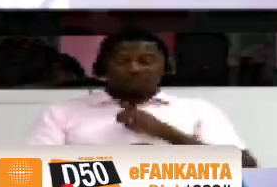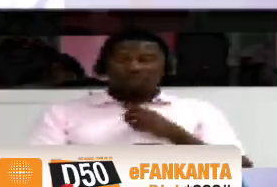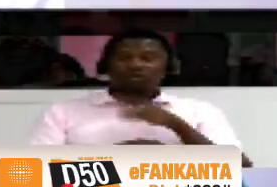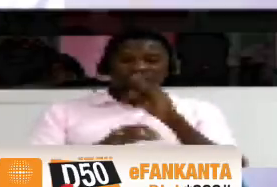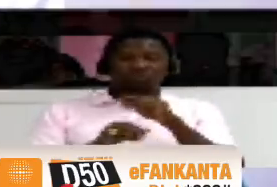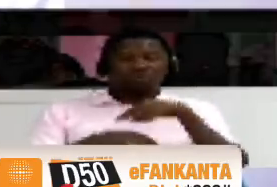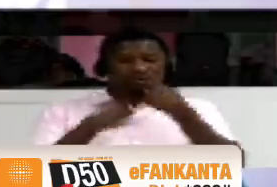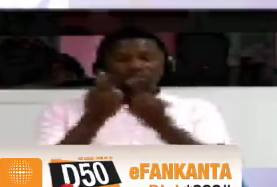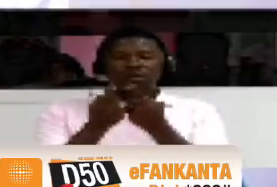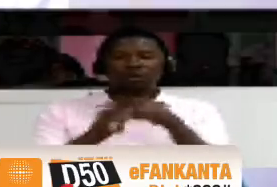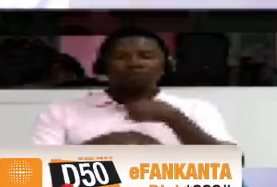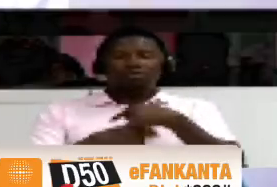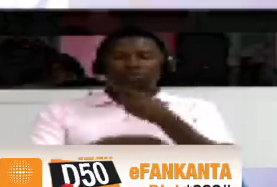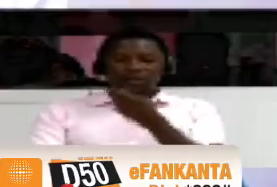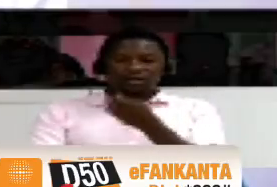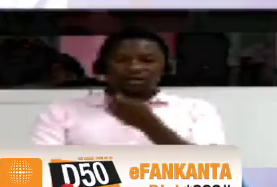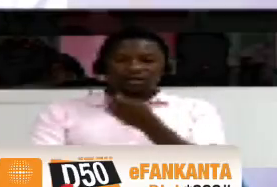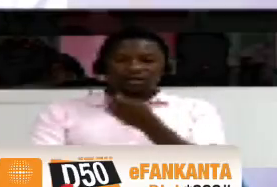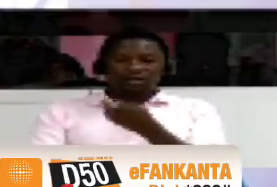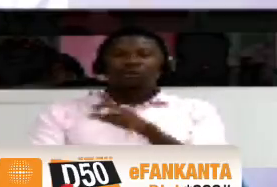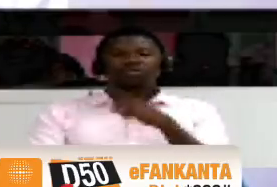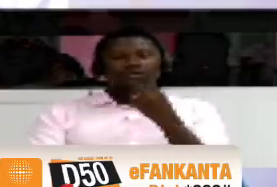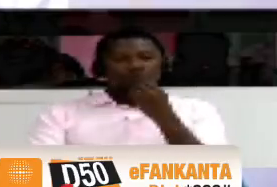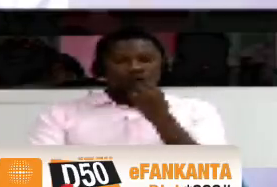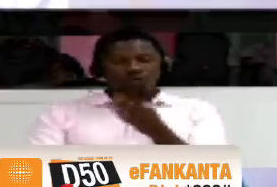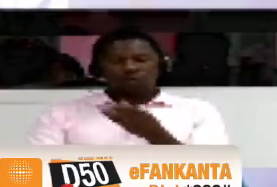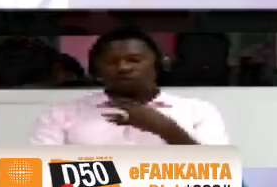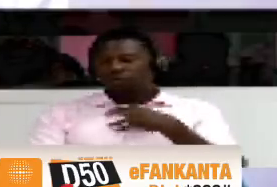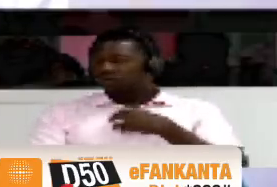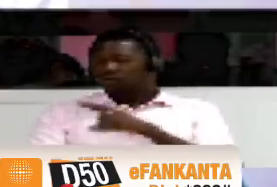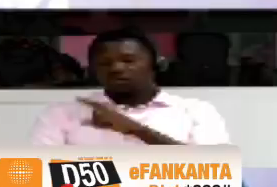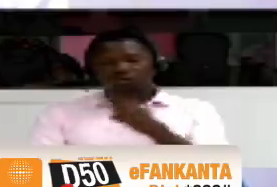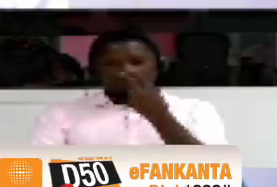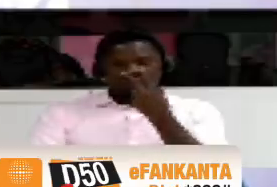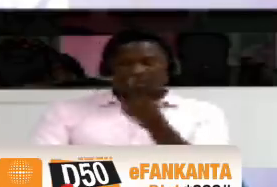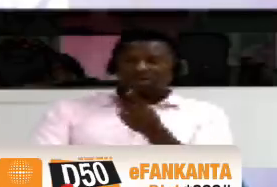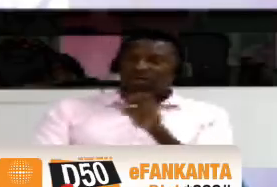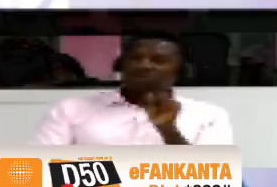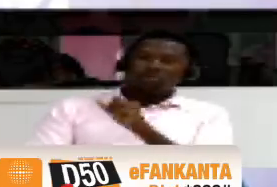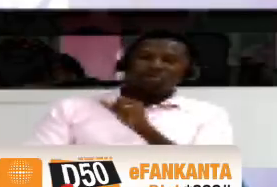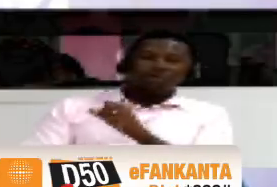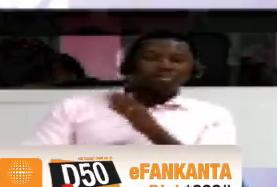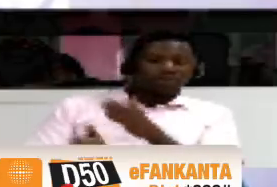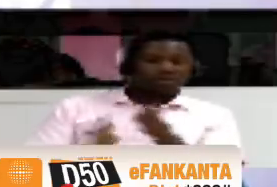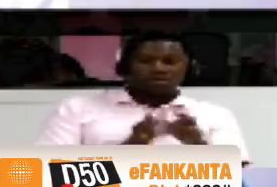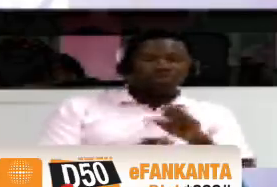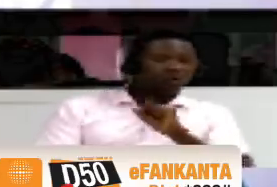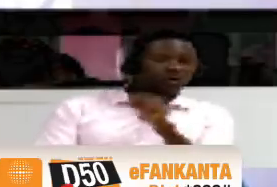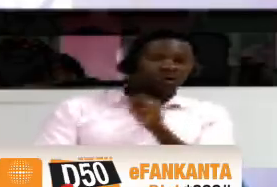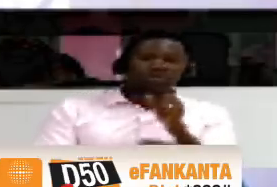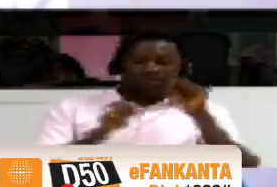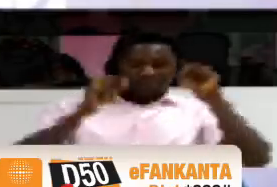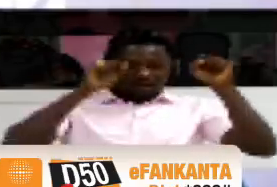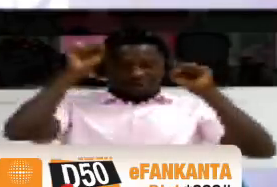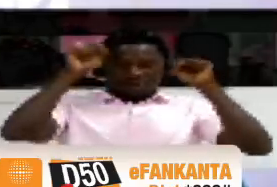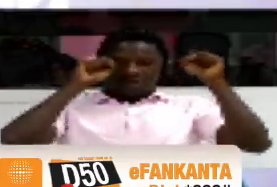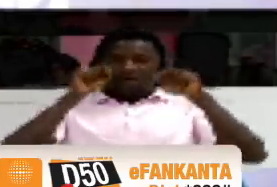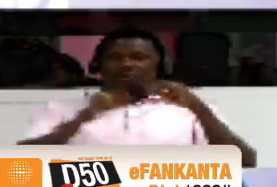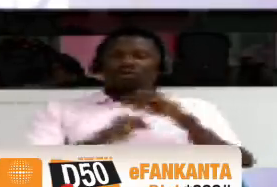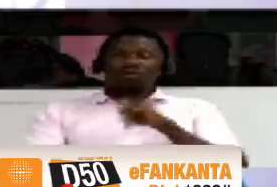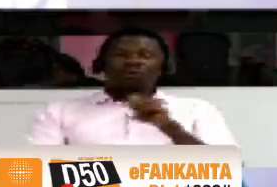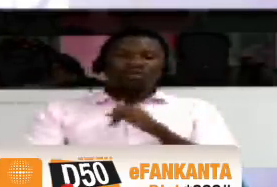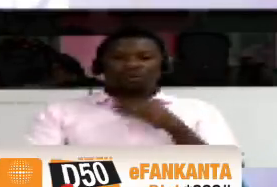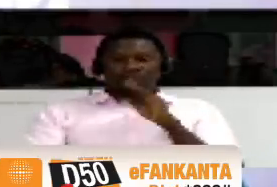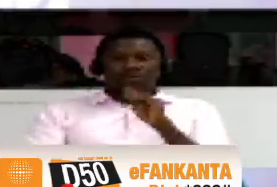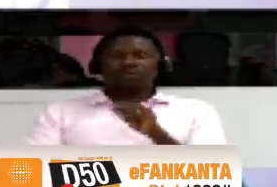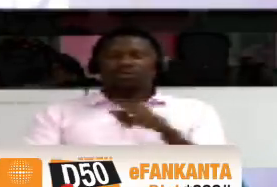to do something about it. So we do not want to see any other plan or any other demonstration, which we did